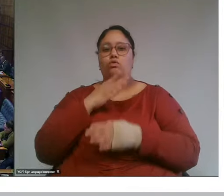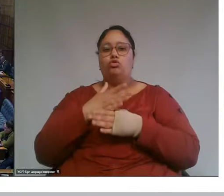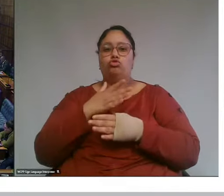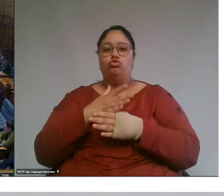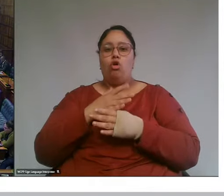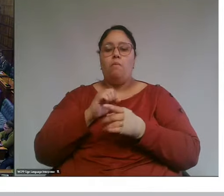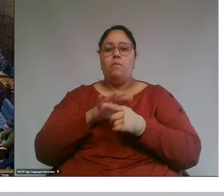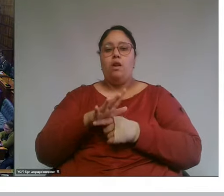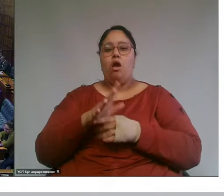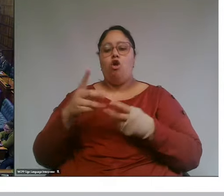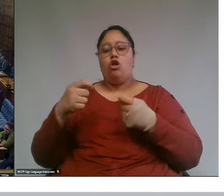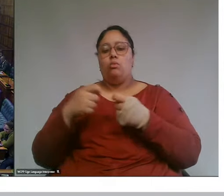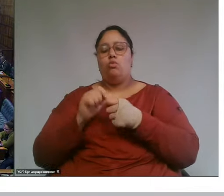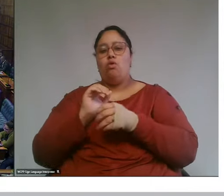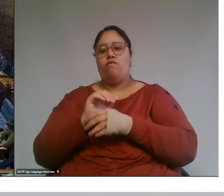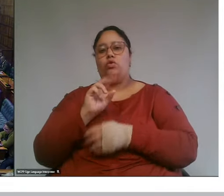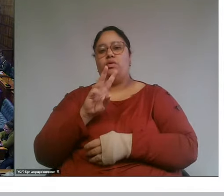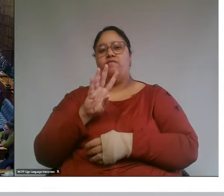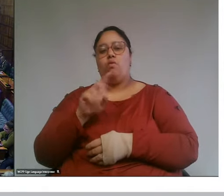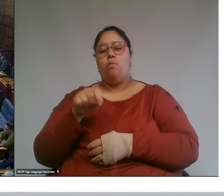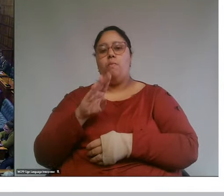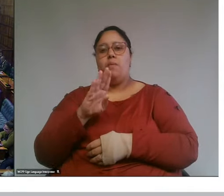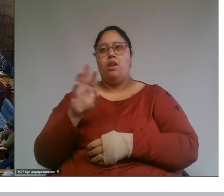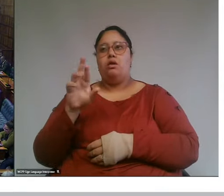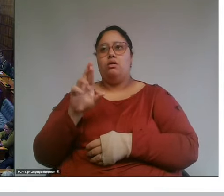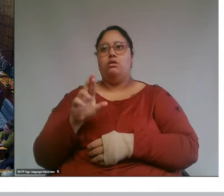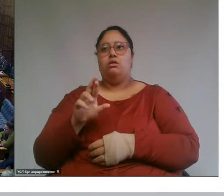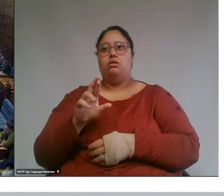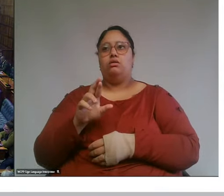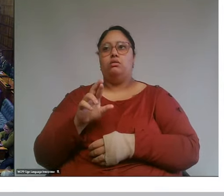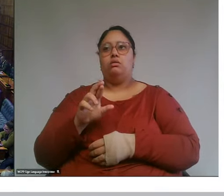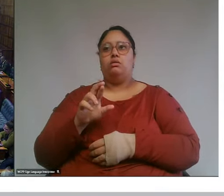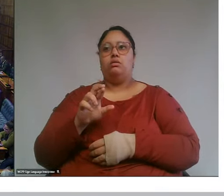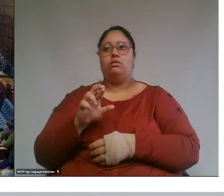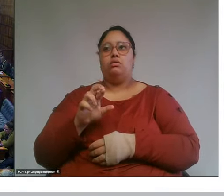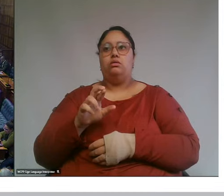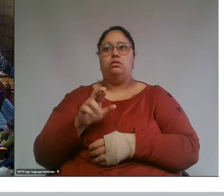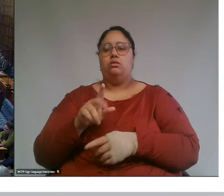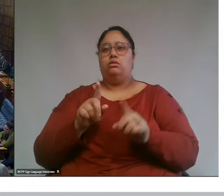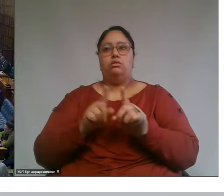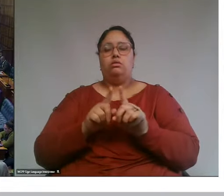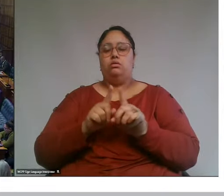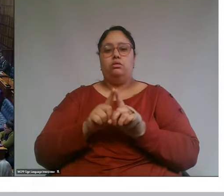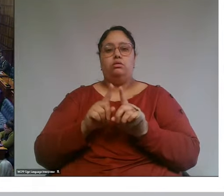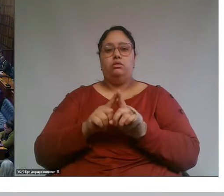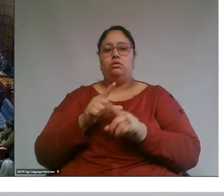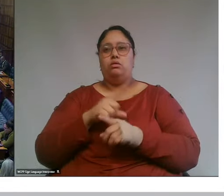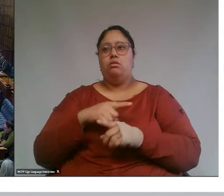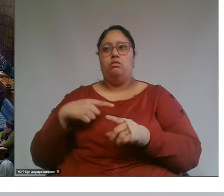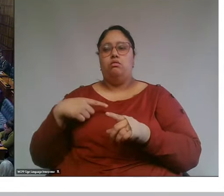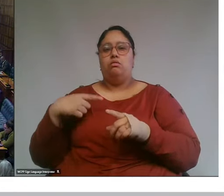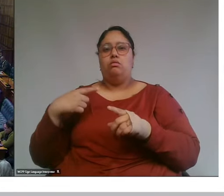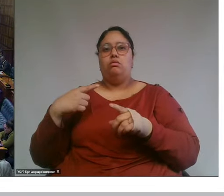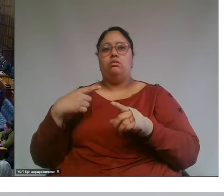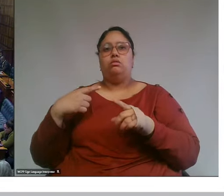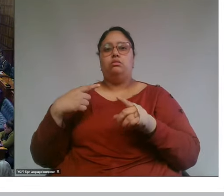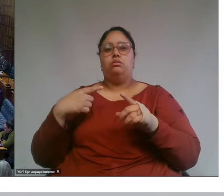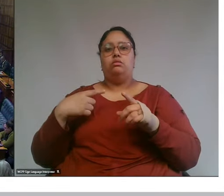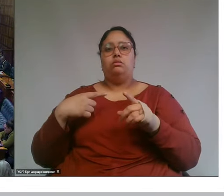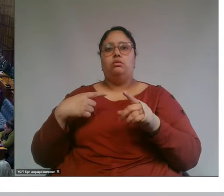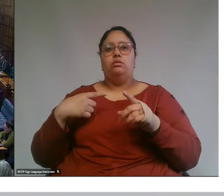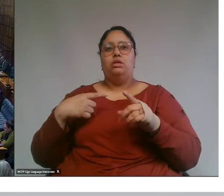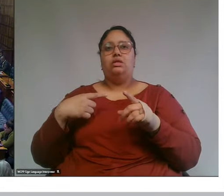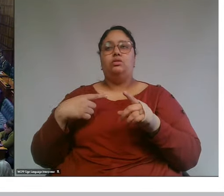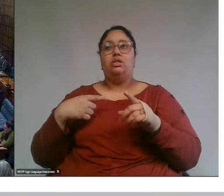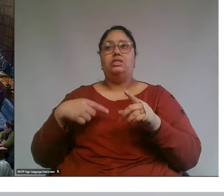contributes at about 2 24 billion to the Western Cape economy which makes it as large if not larger than the tourism sector